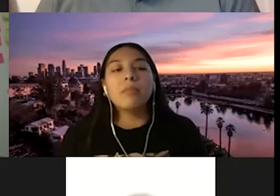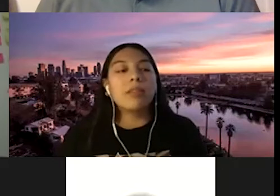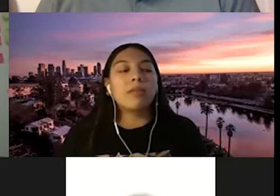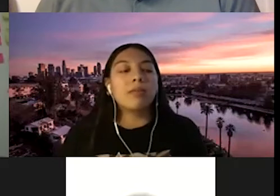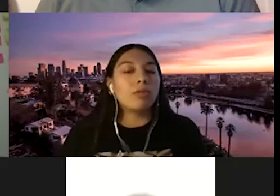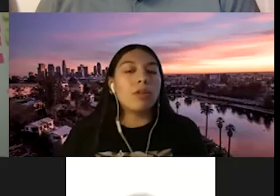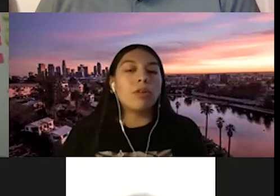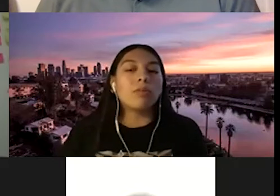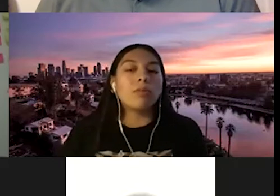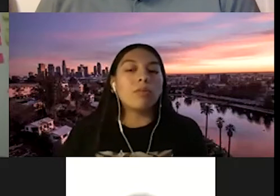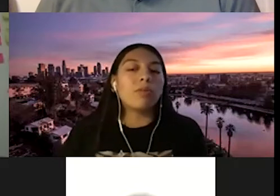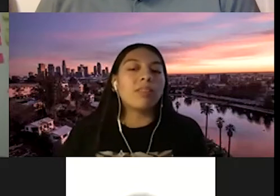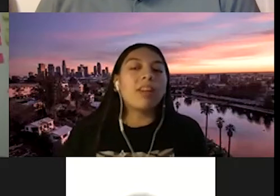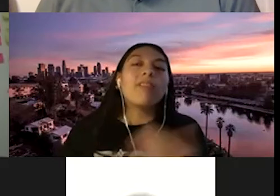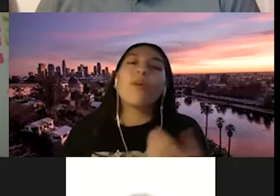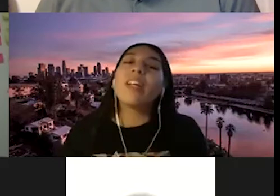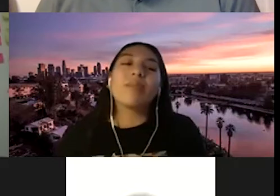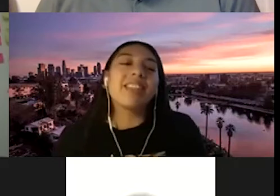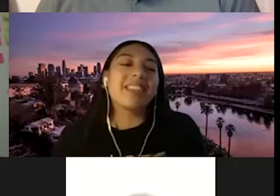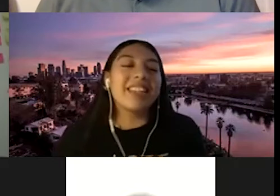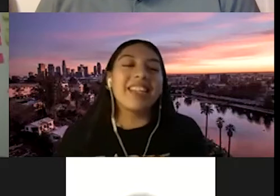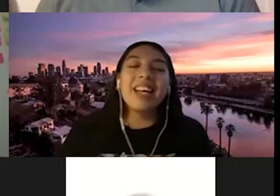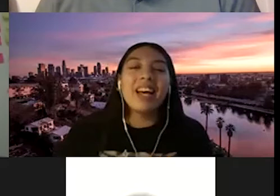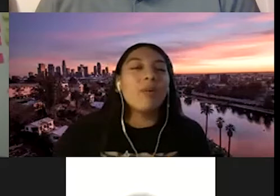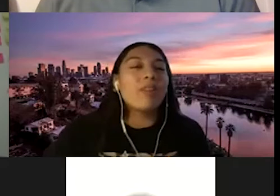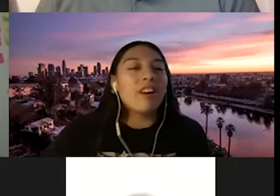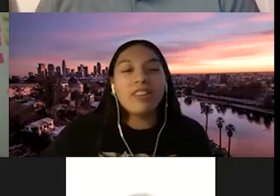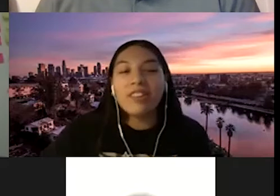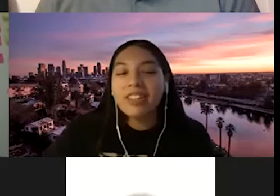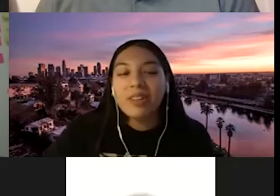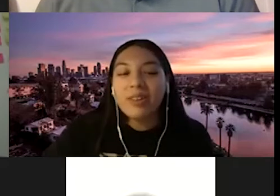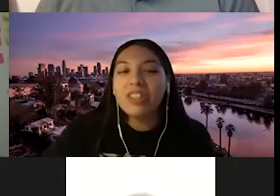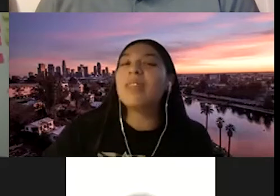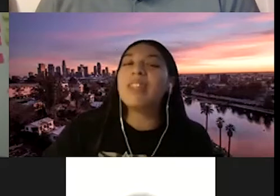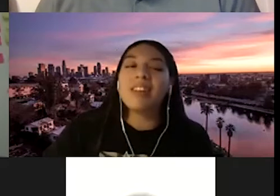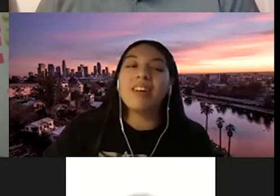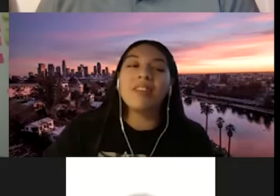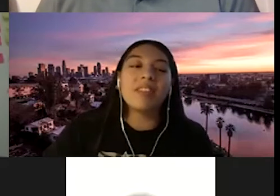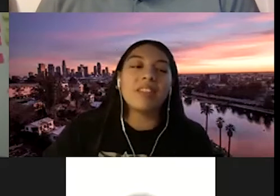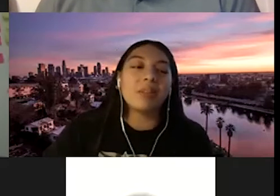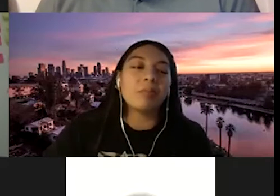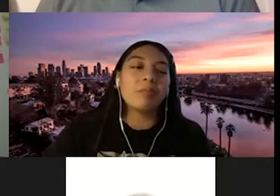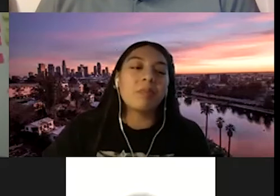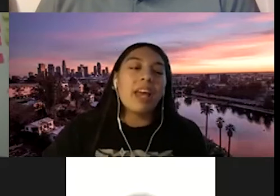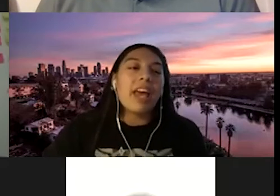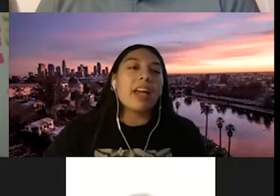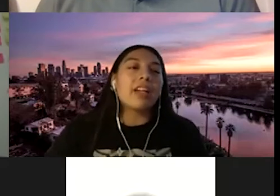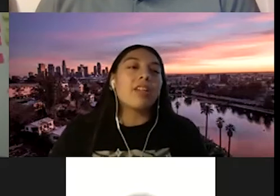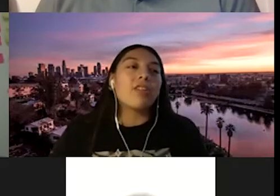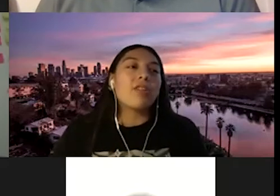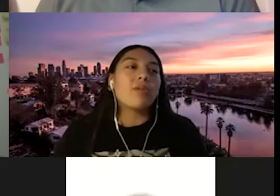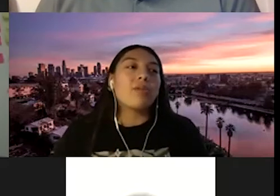Like it's, you know, you solve an equation basically. With art, there is no equation to be solved.